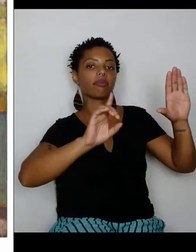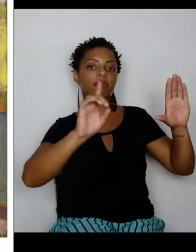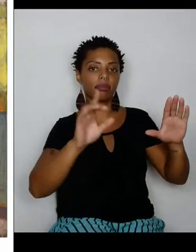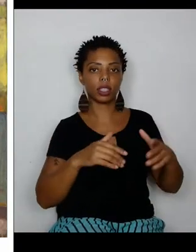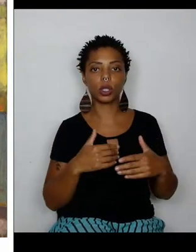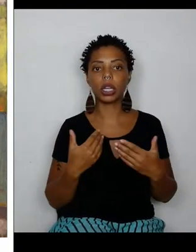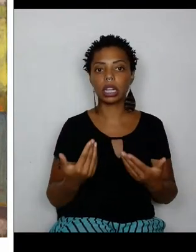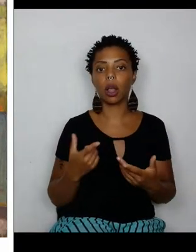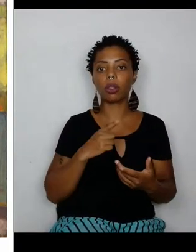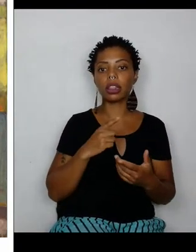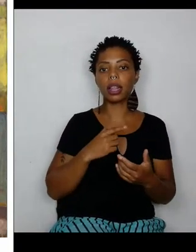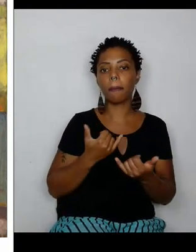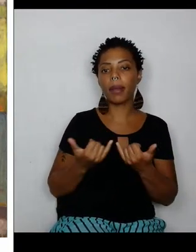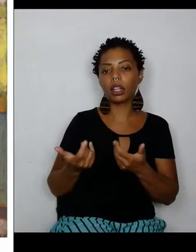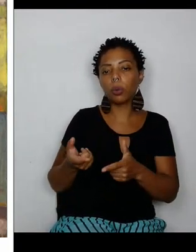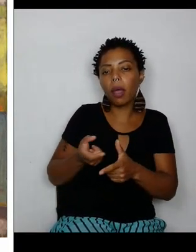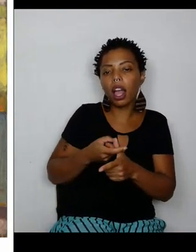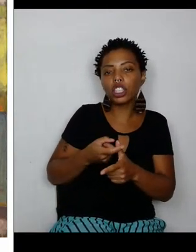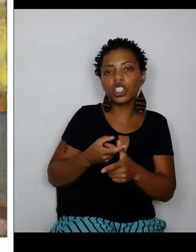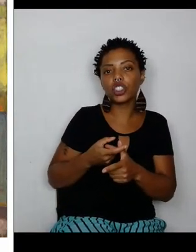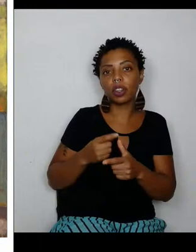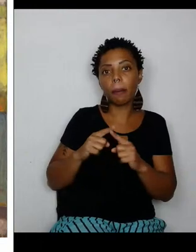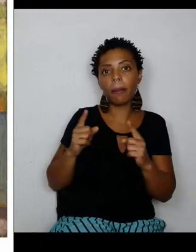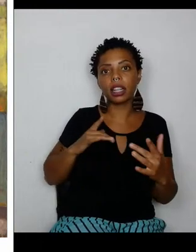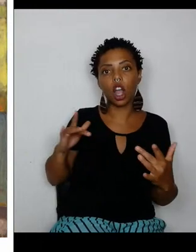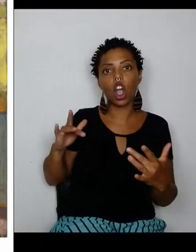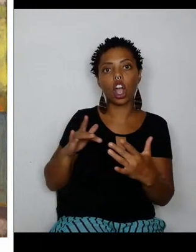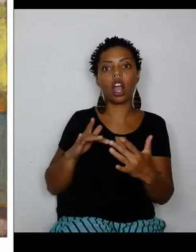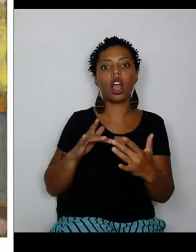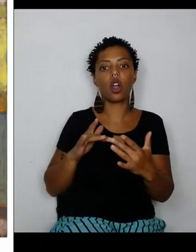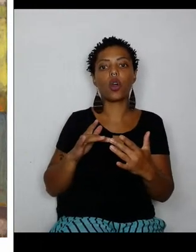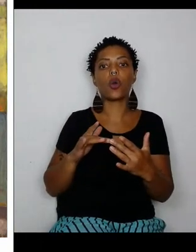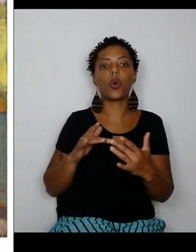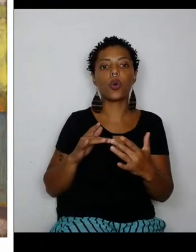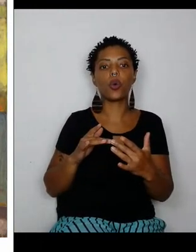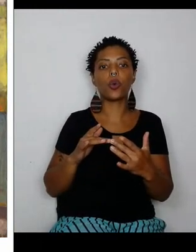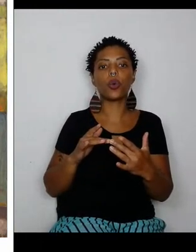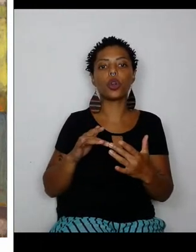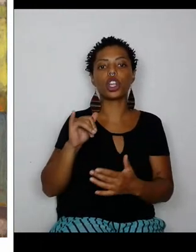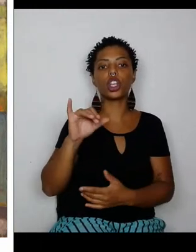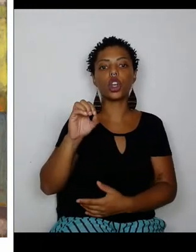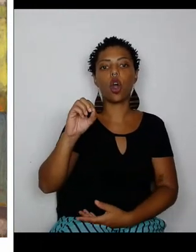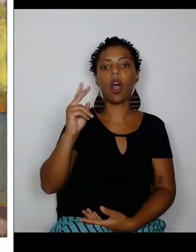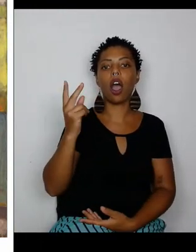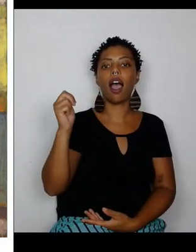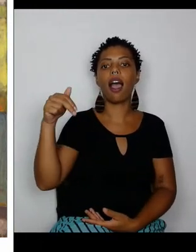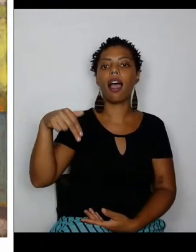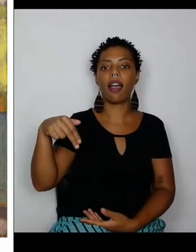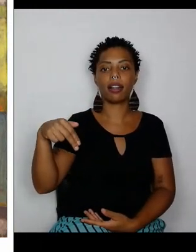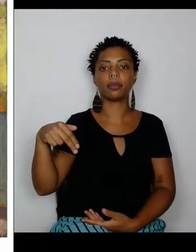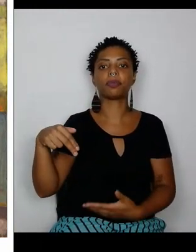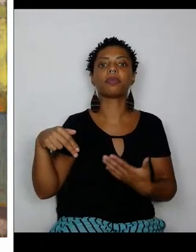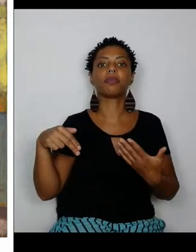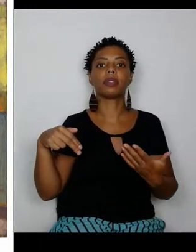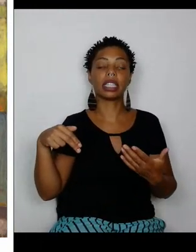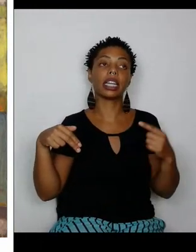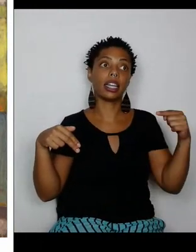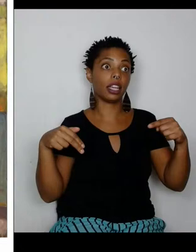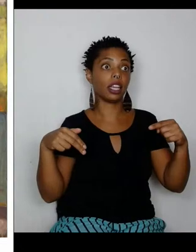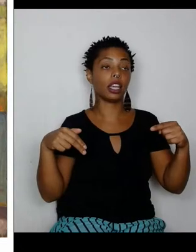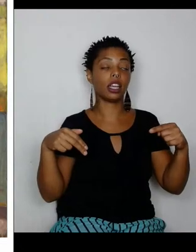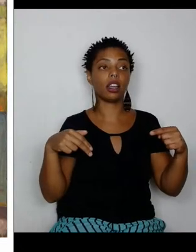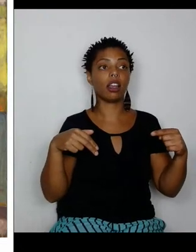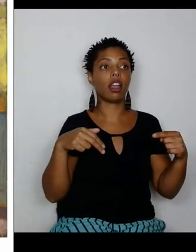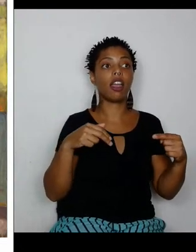johann wolfgang von goethe whom carlyle idolized and when golan gorgan admired one of gotha's